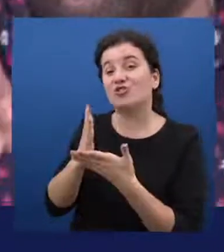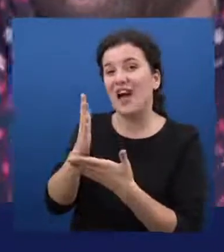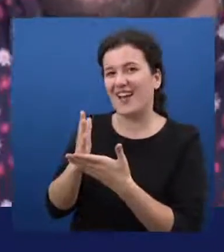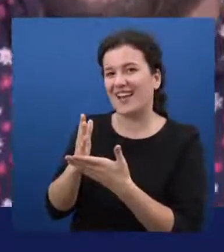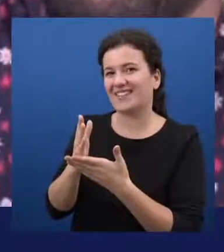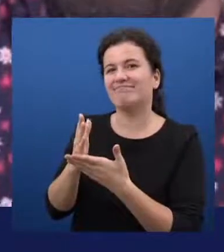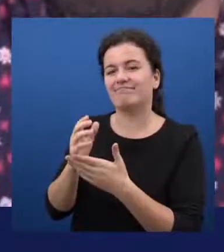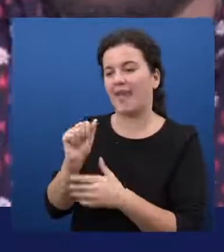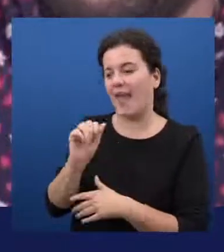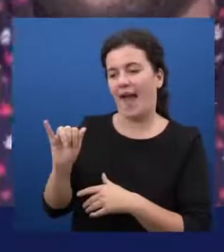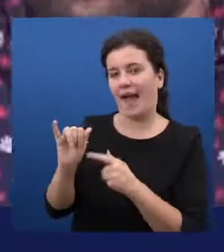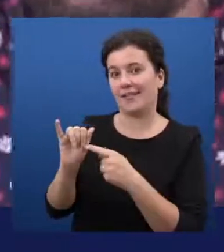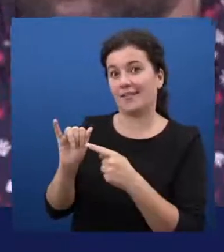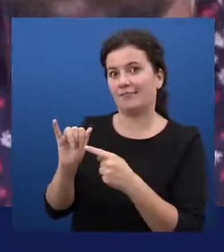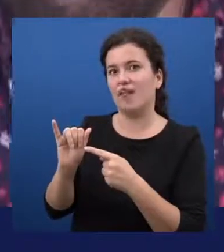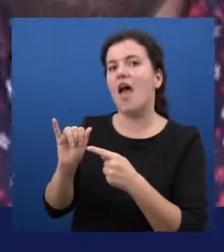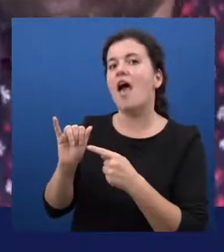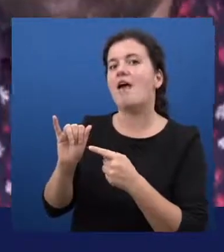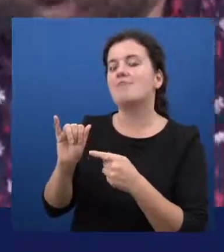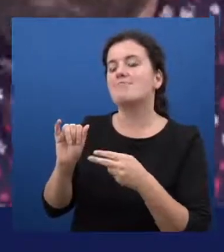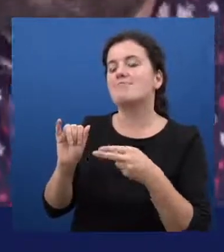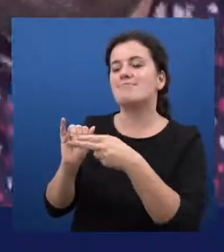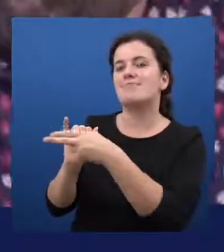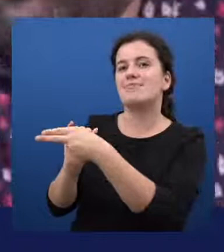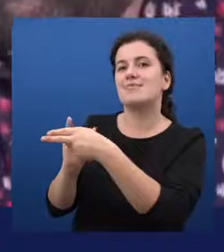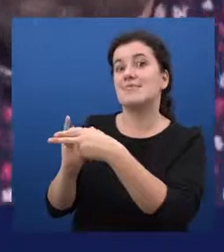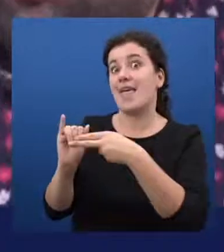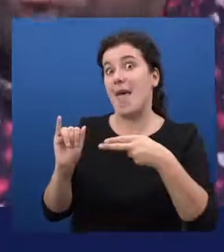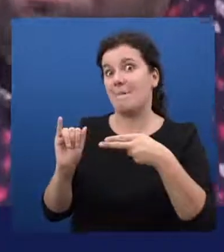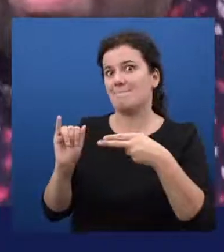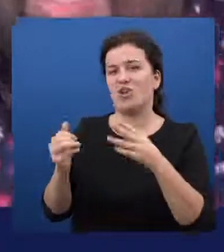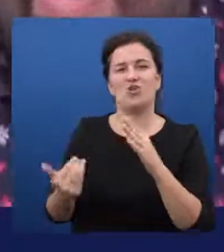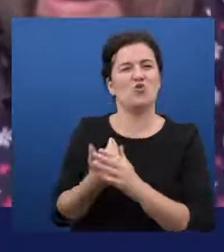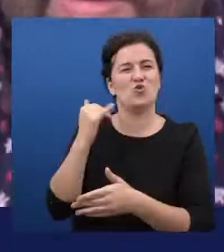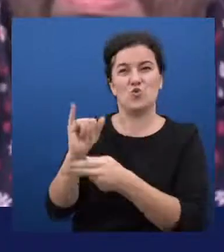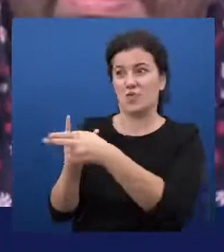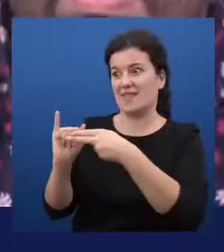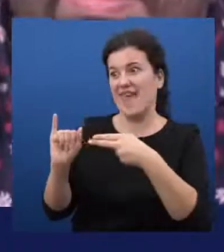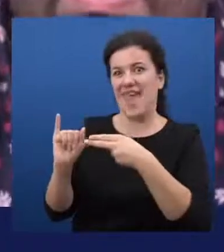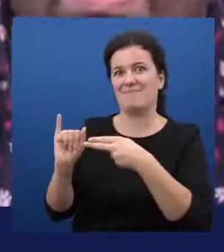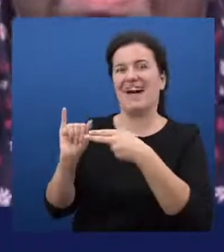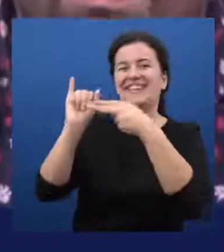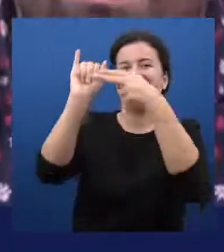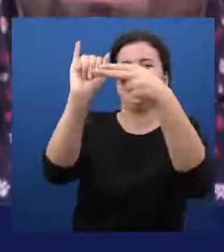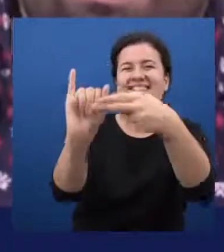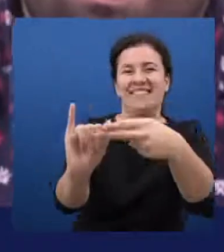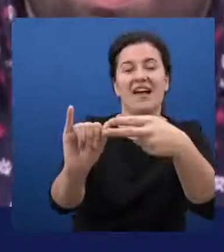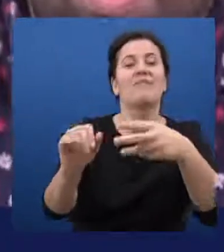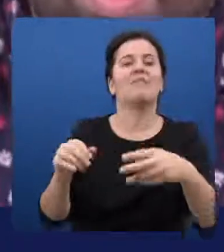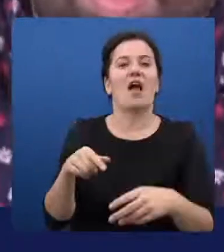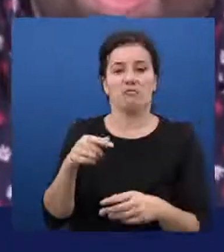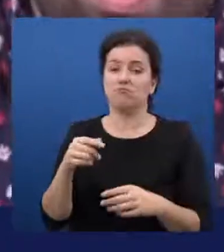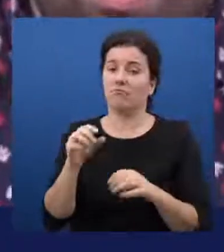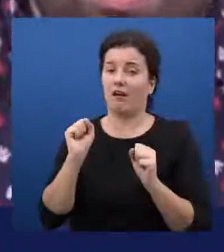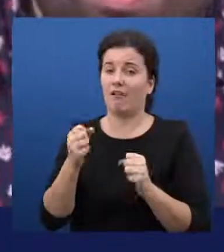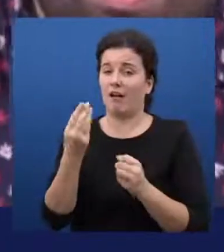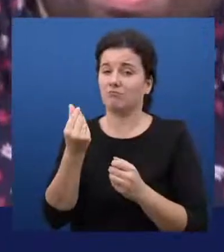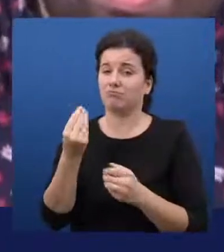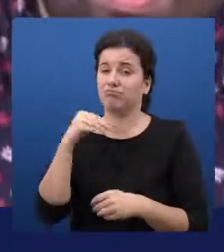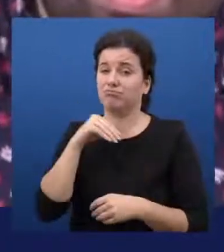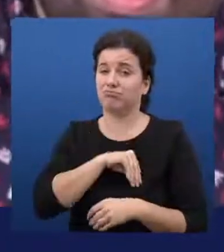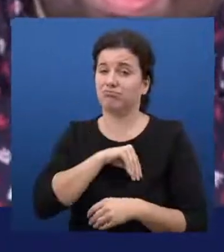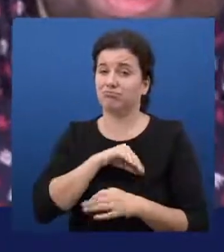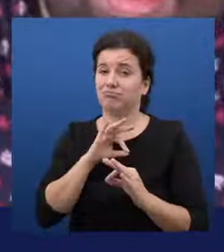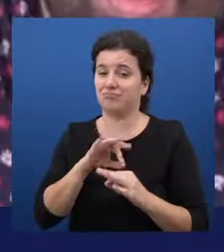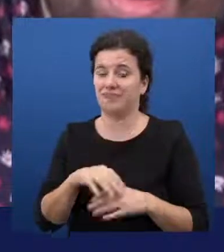like the mystique out of it, you can make a pretty good living off of it. And this is where I make salespeople upset and say we use